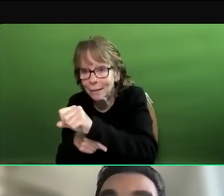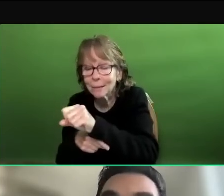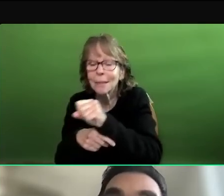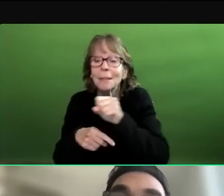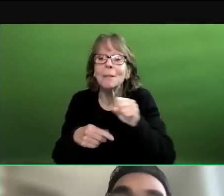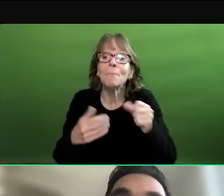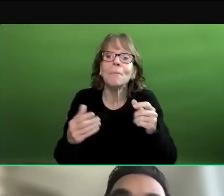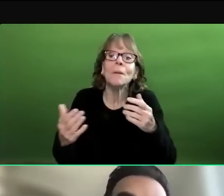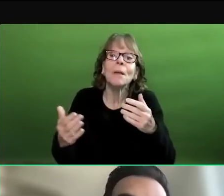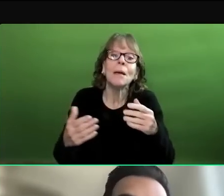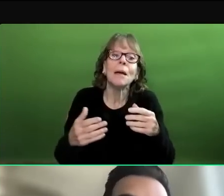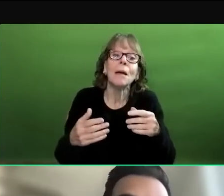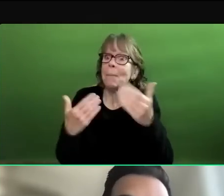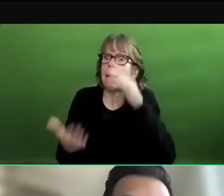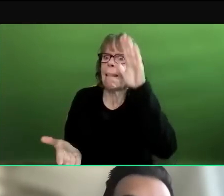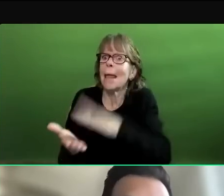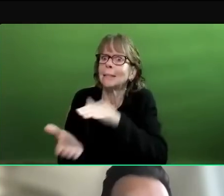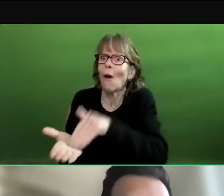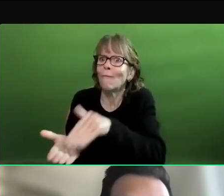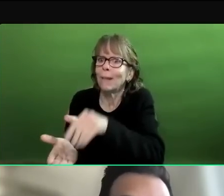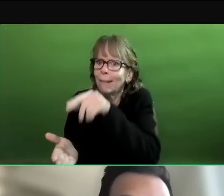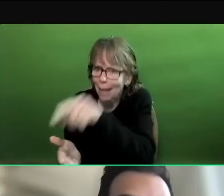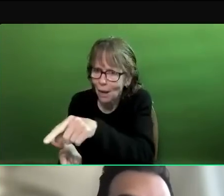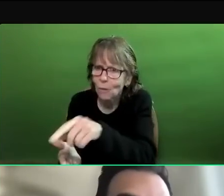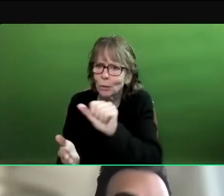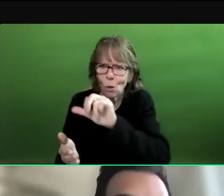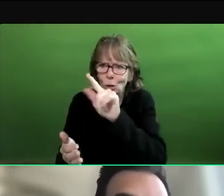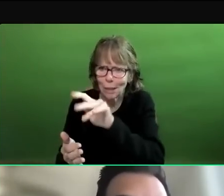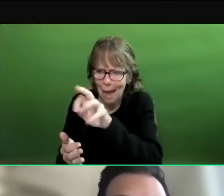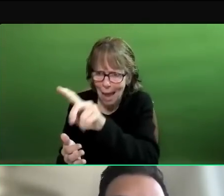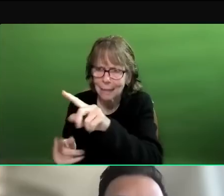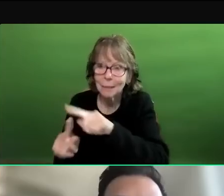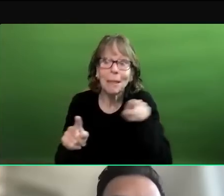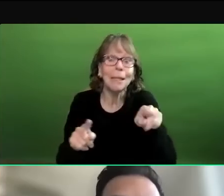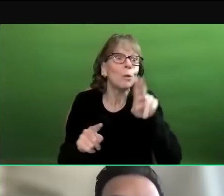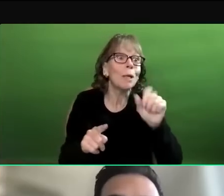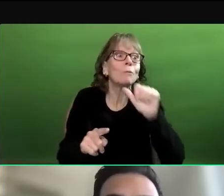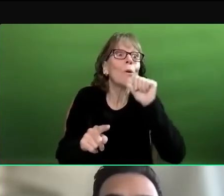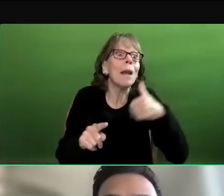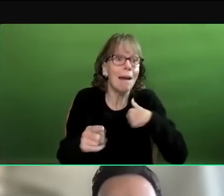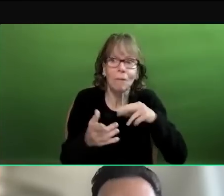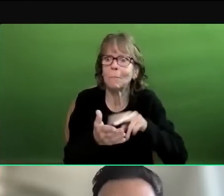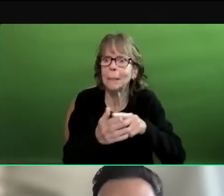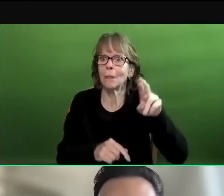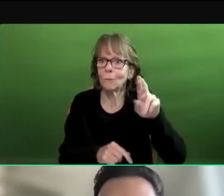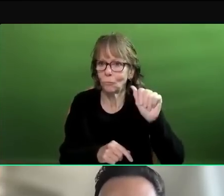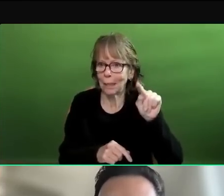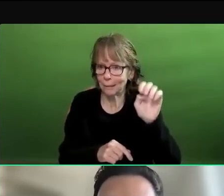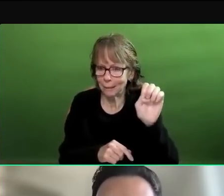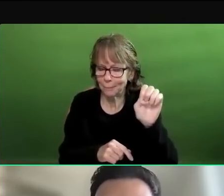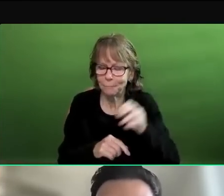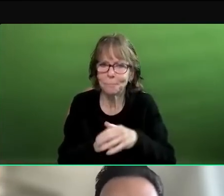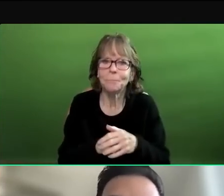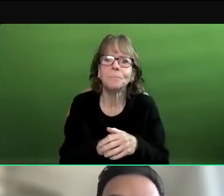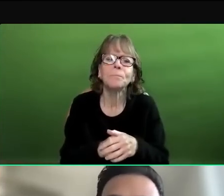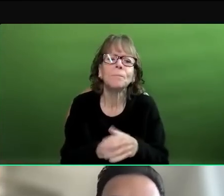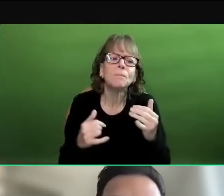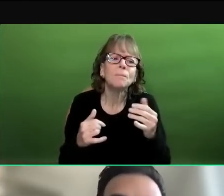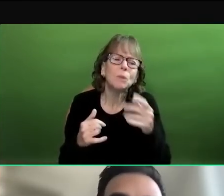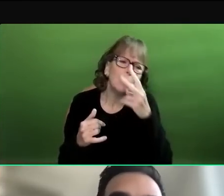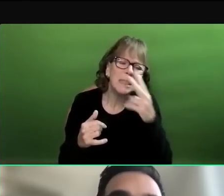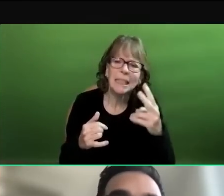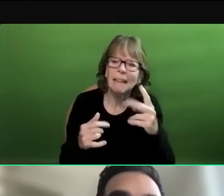at higher rates in areas where socialized medicine is present. So with those kind of differences